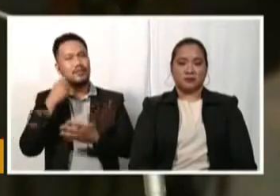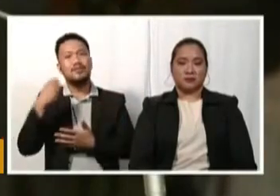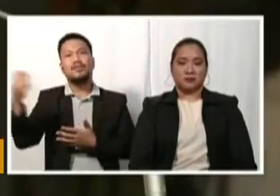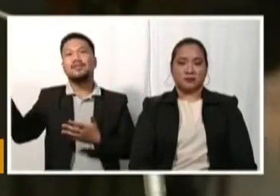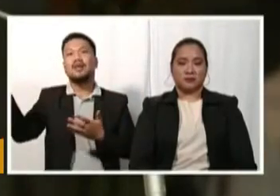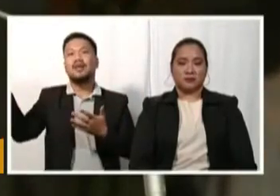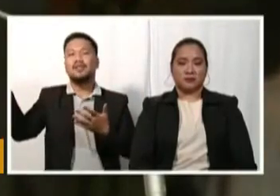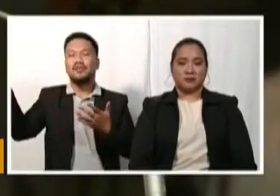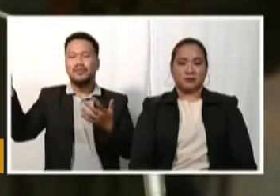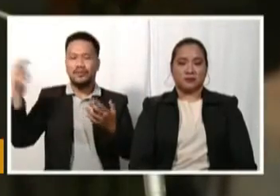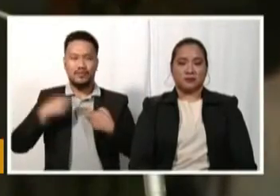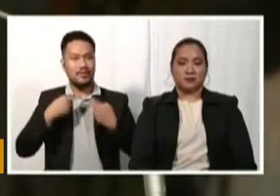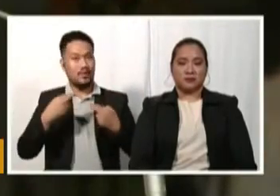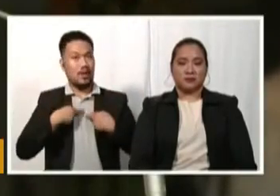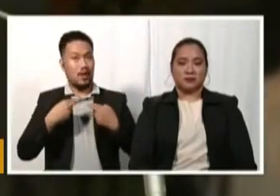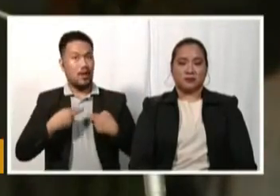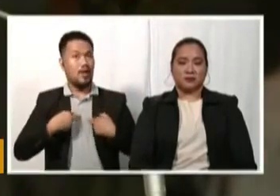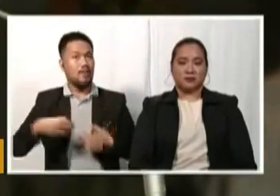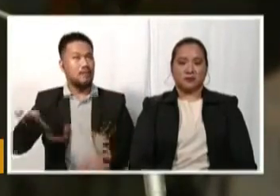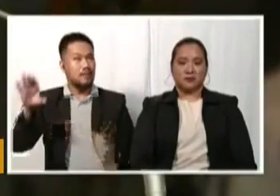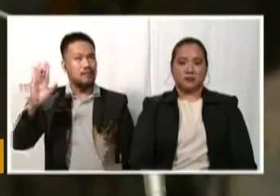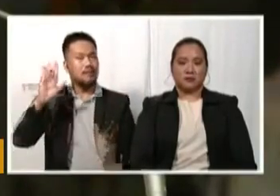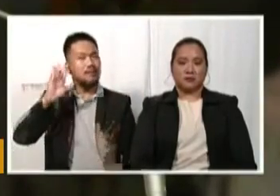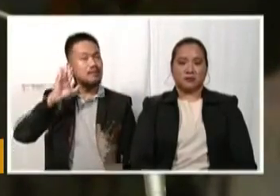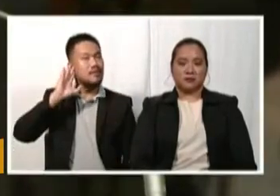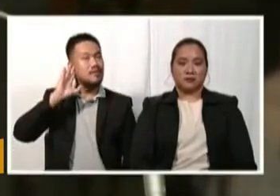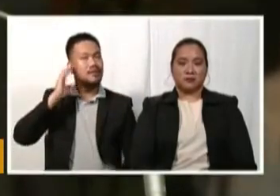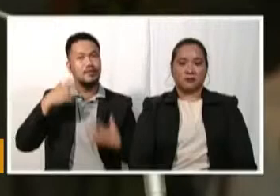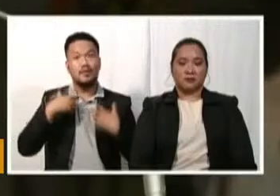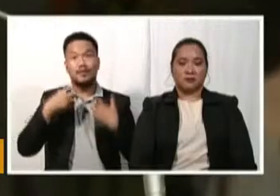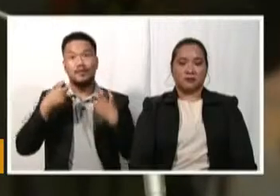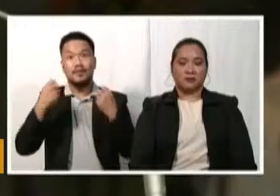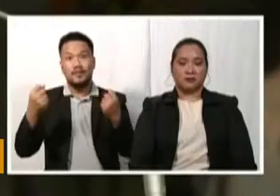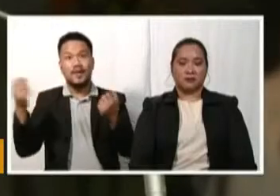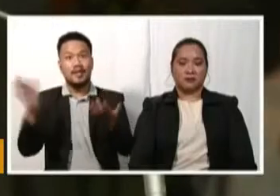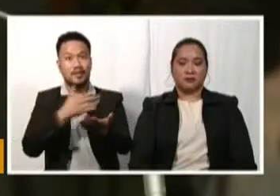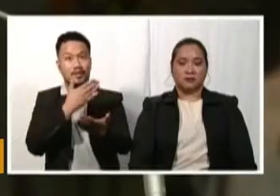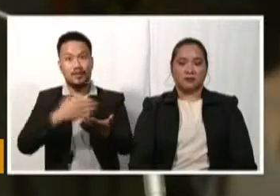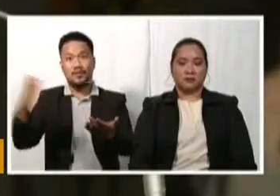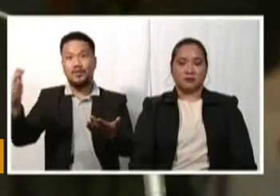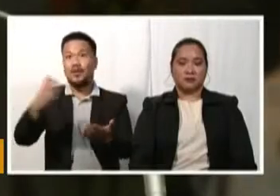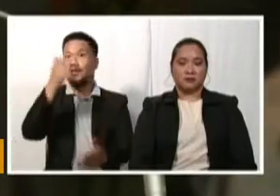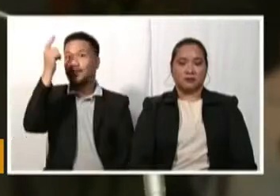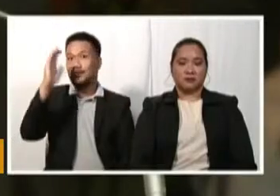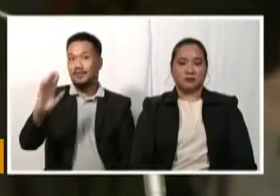joy, echoing the mighty song of all God's people.